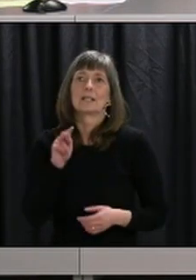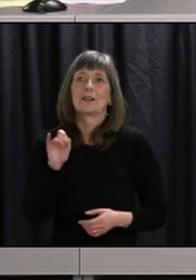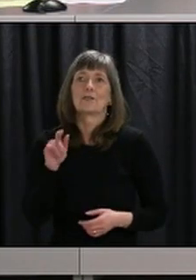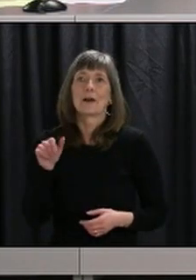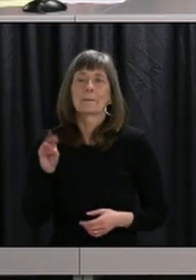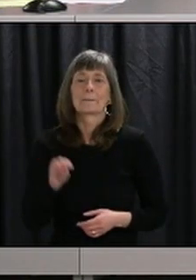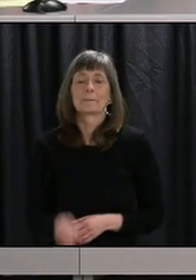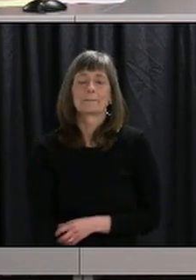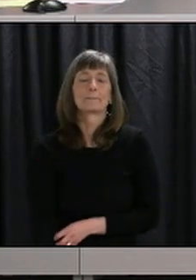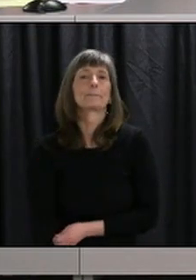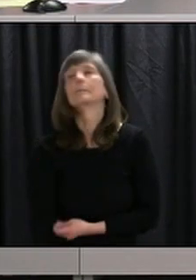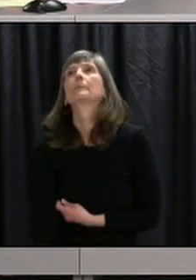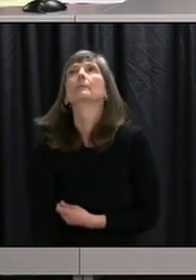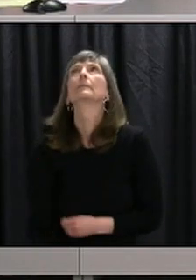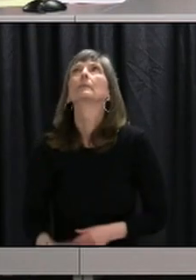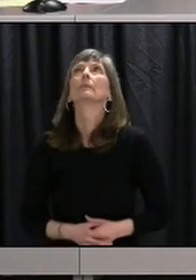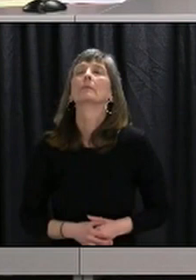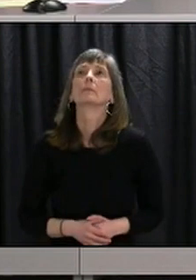ahead.